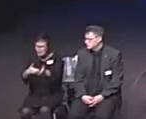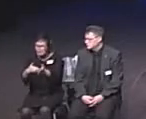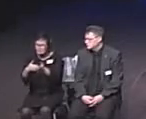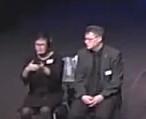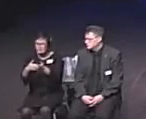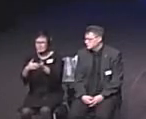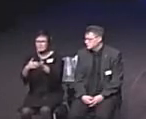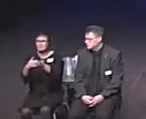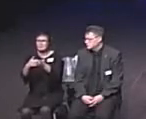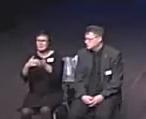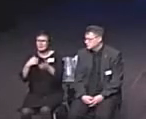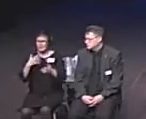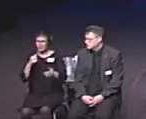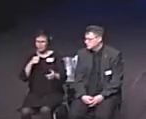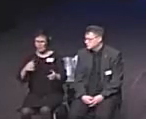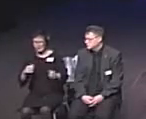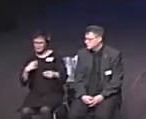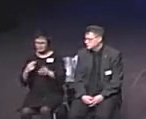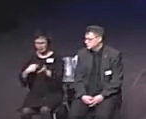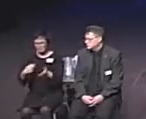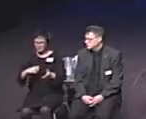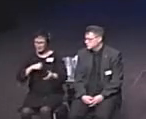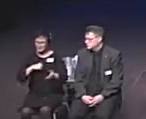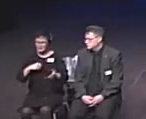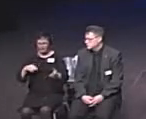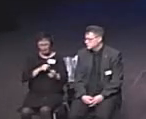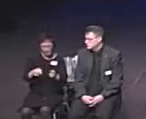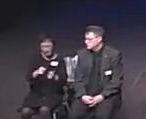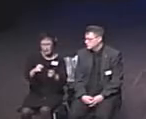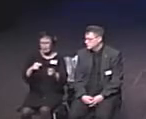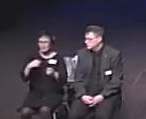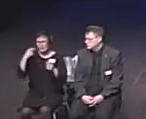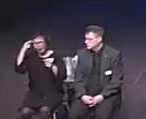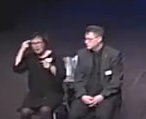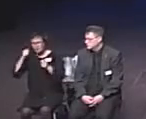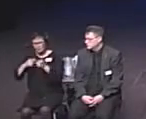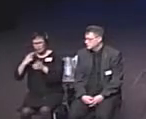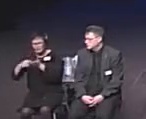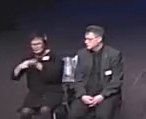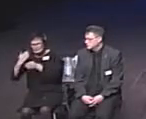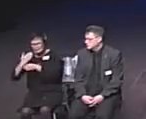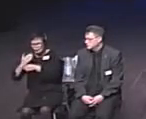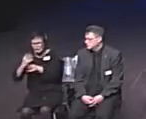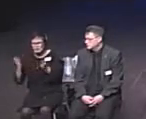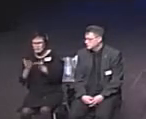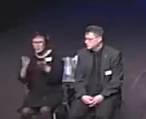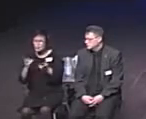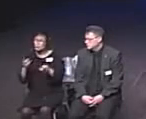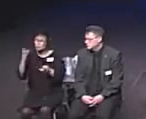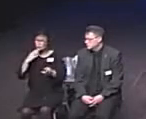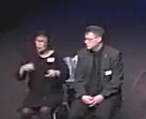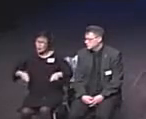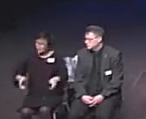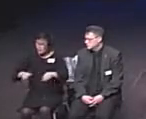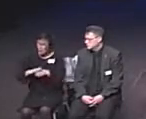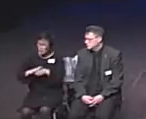can challenge yourself, but also the brain, and you can enter that also if you need a wheelchair.